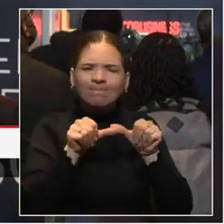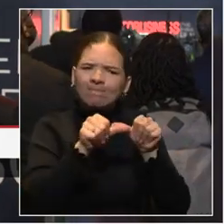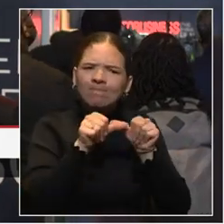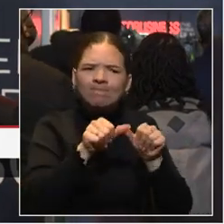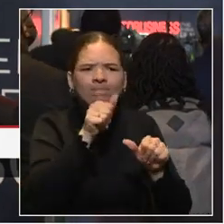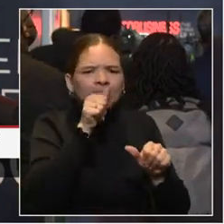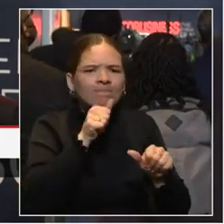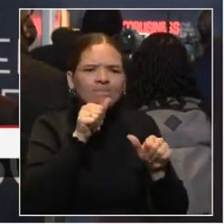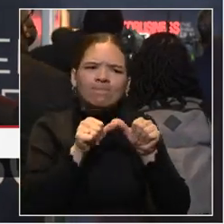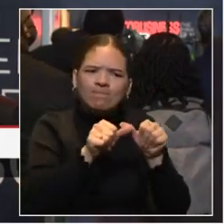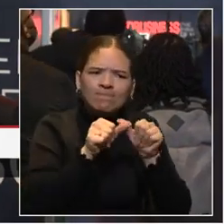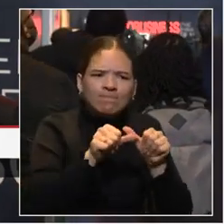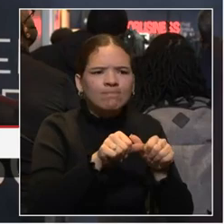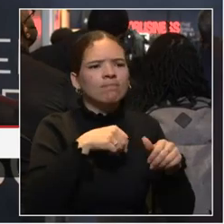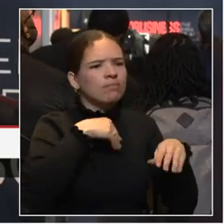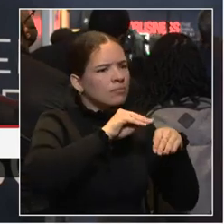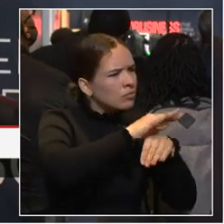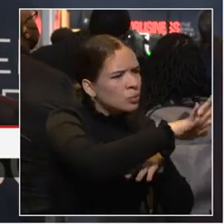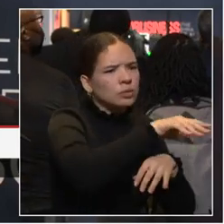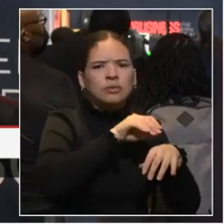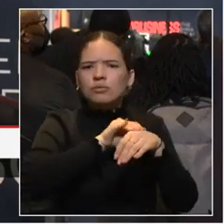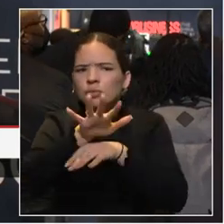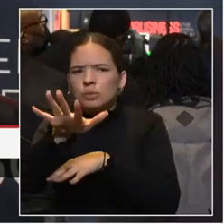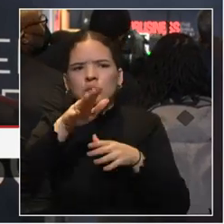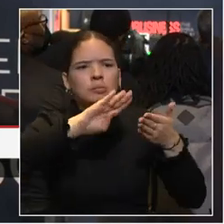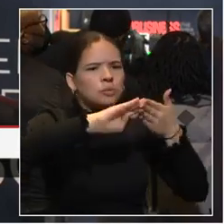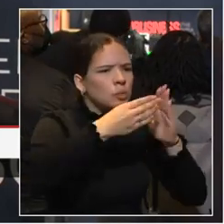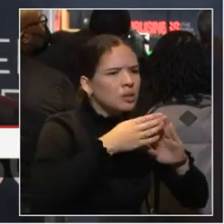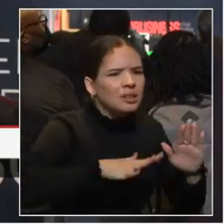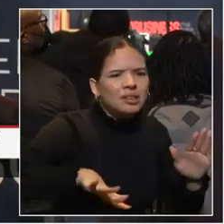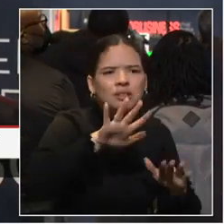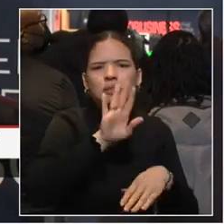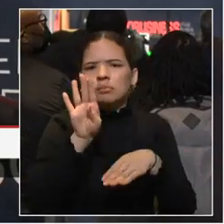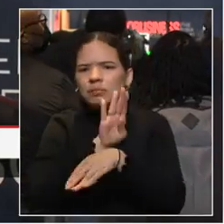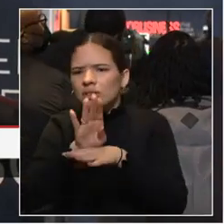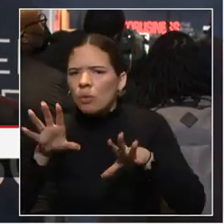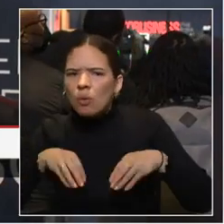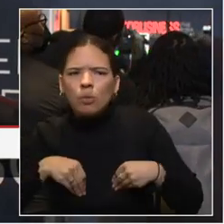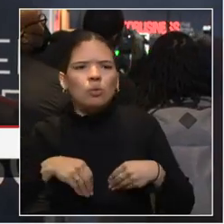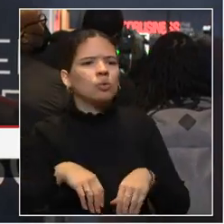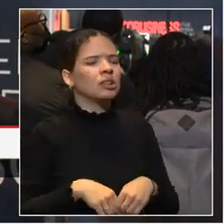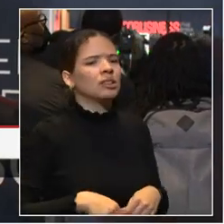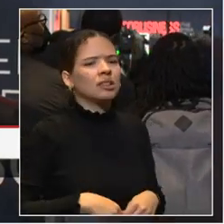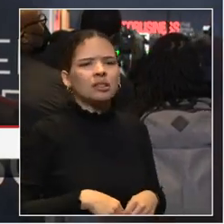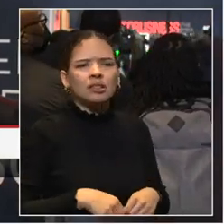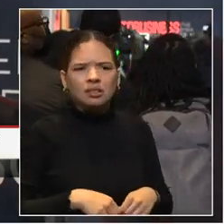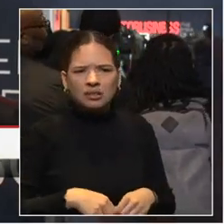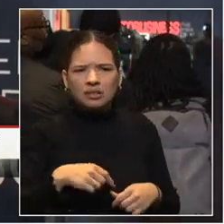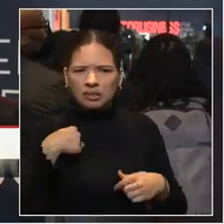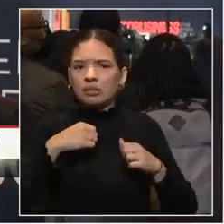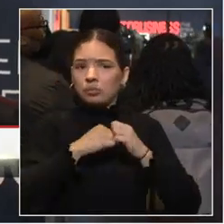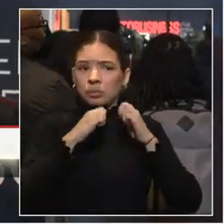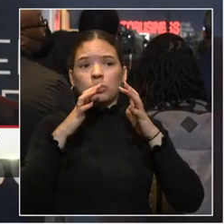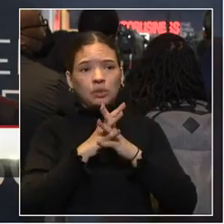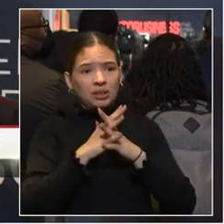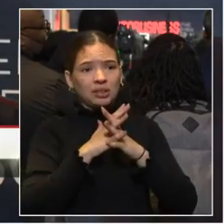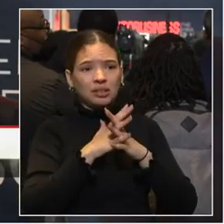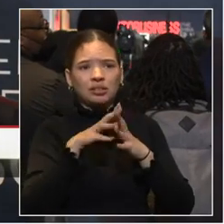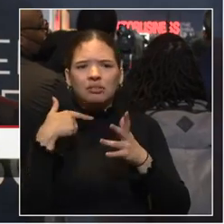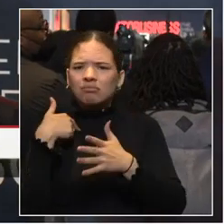members, to impact entrepreneurs in our space by opening it up and being able to bring them to share the community with